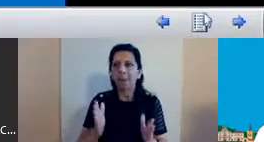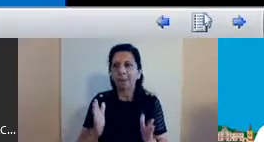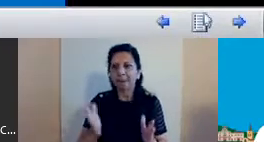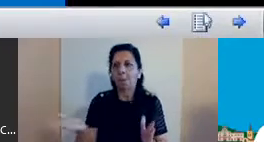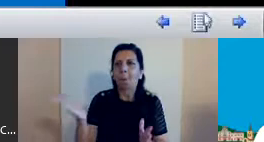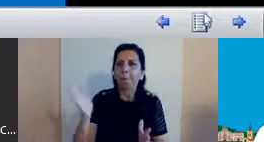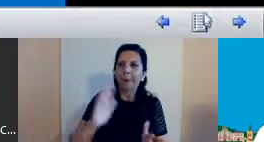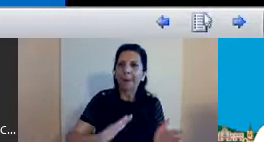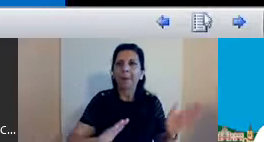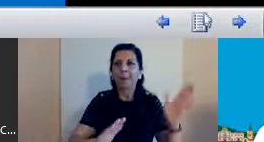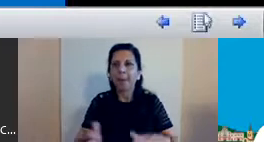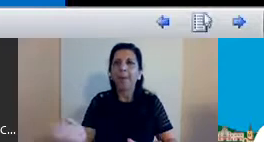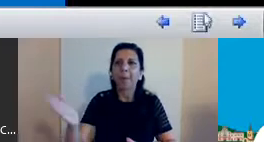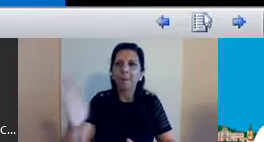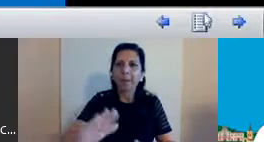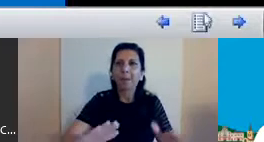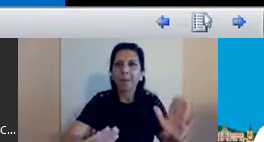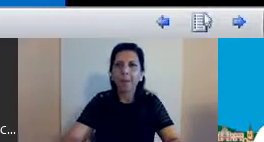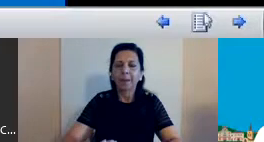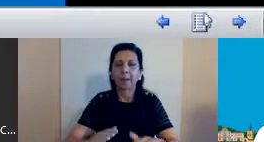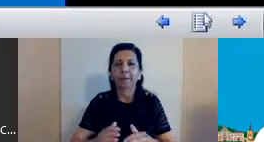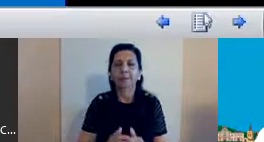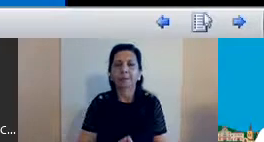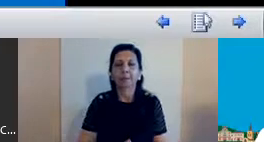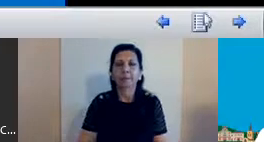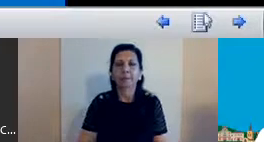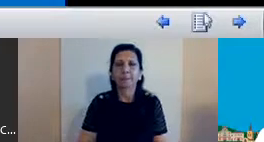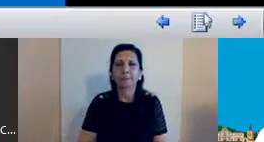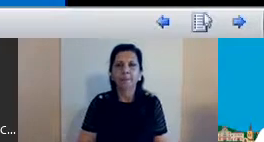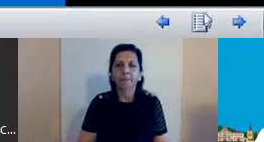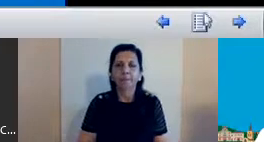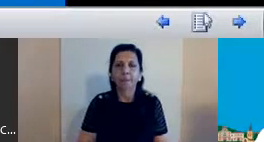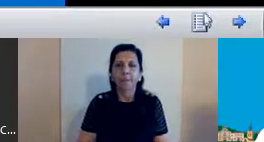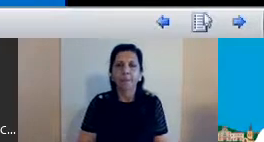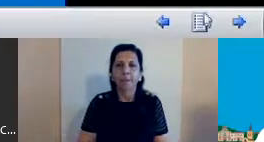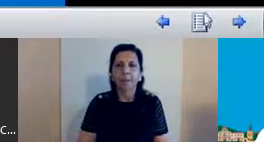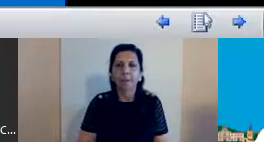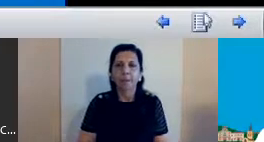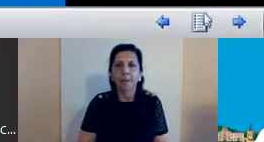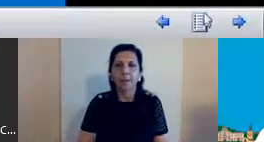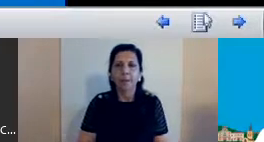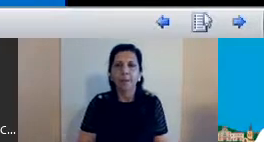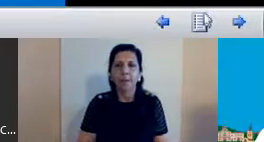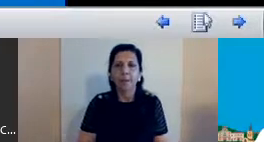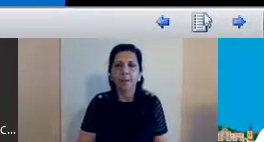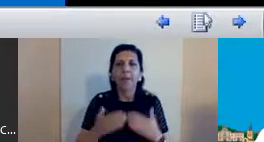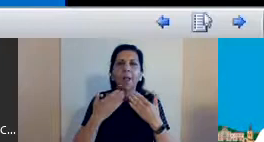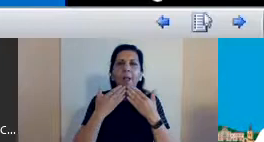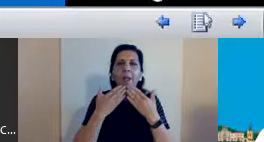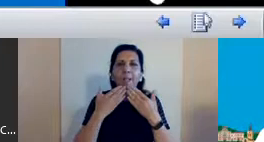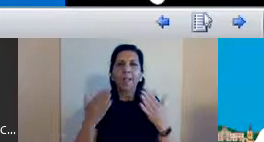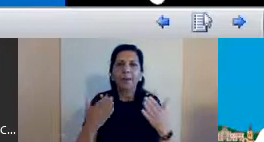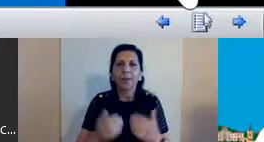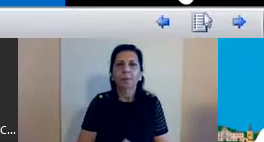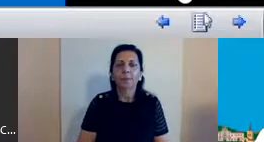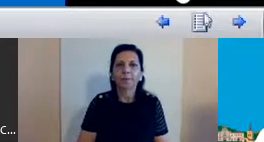it's okay, I'll take this down from the screen so that it doesn't dominate the screen, if that's okay. Thanks, Chair.